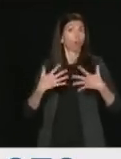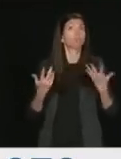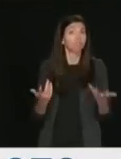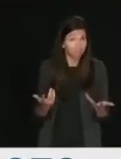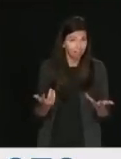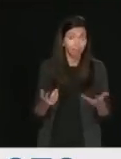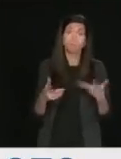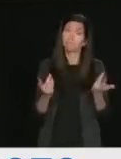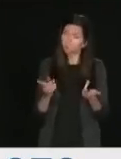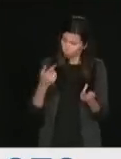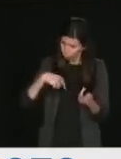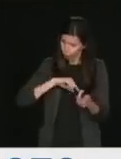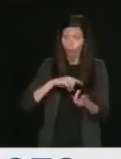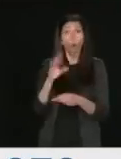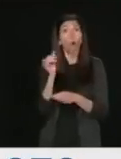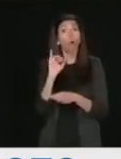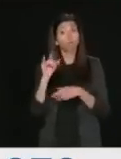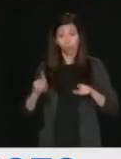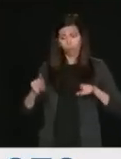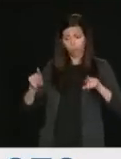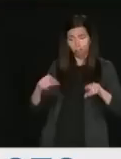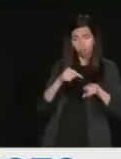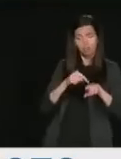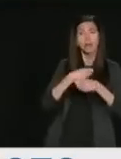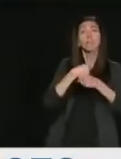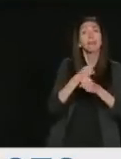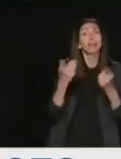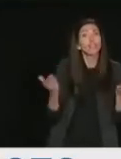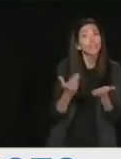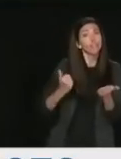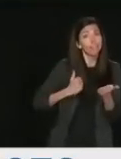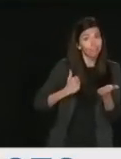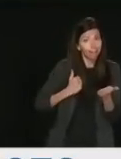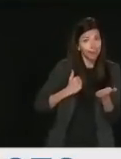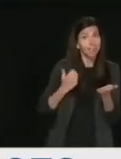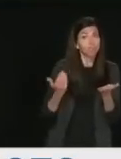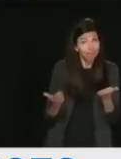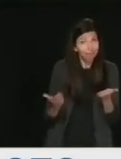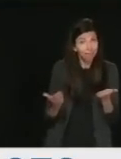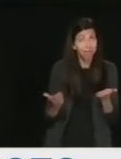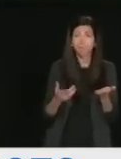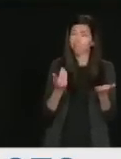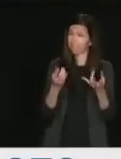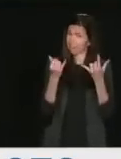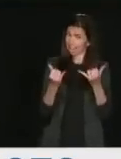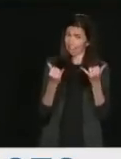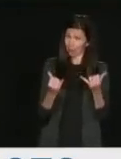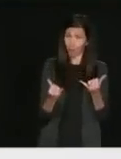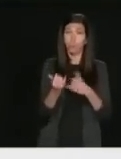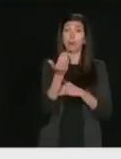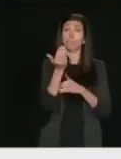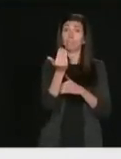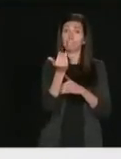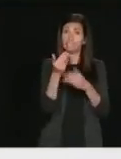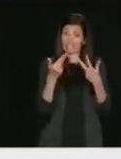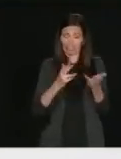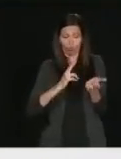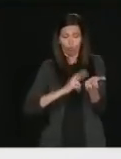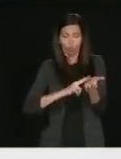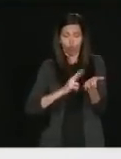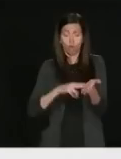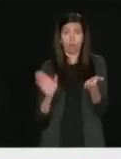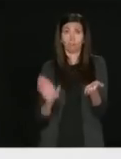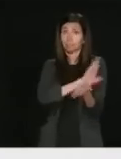produced here, we are increasing our capacity of production. We now have 15 contracts across the